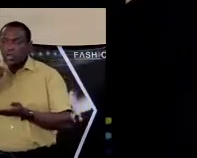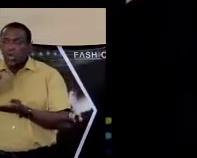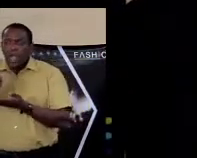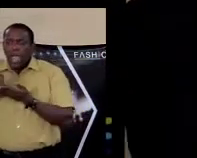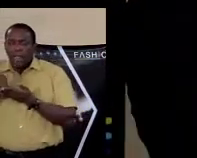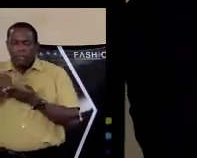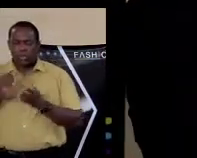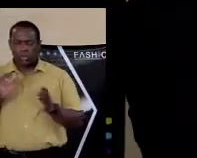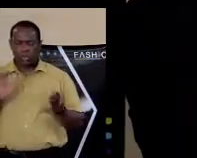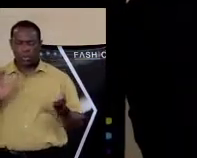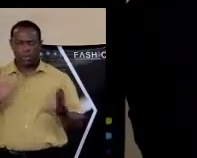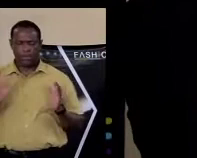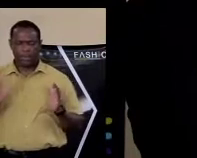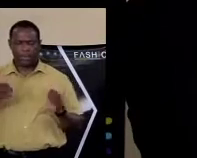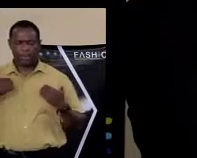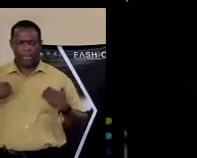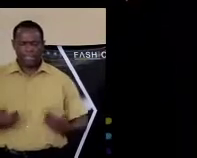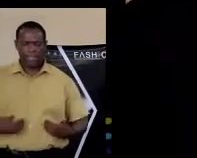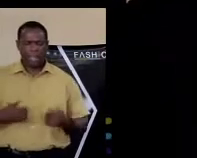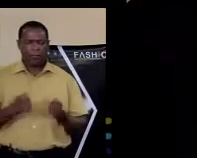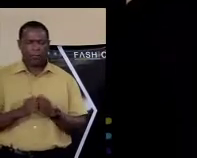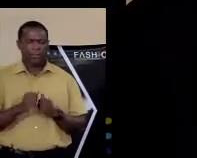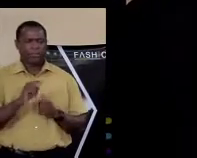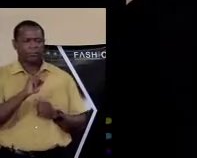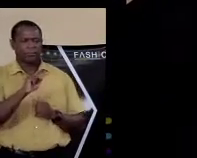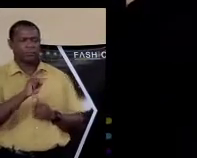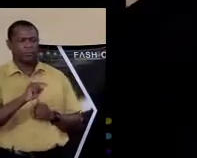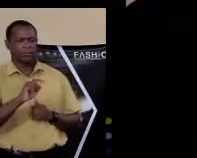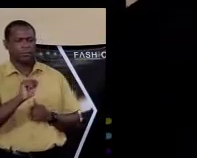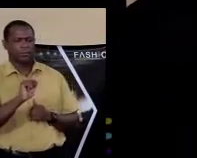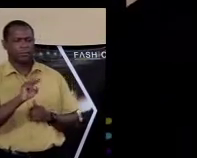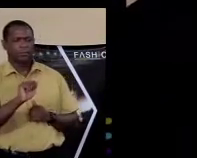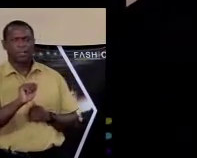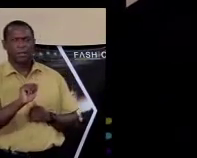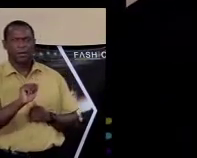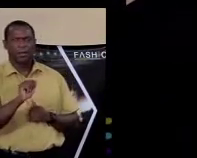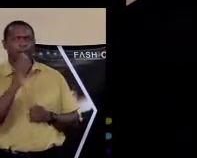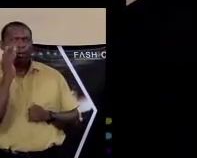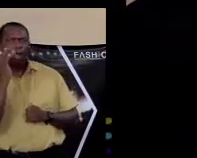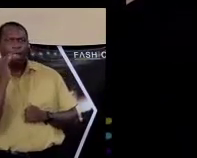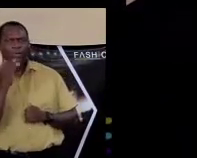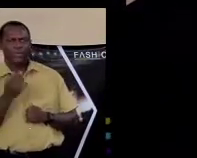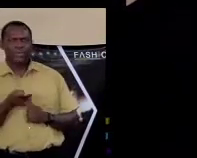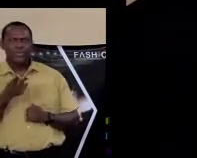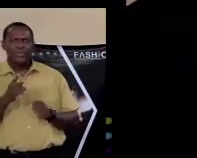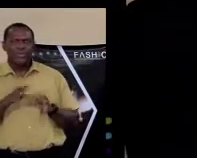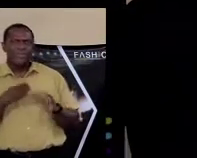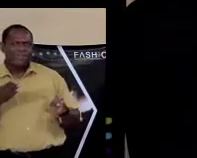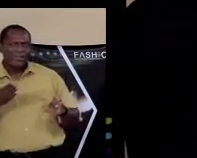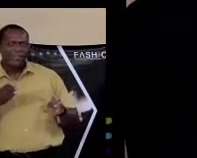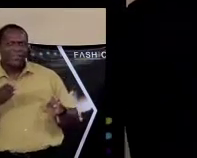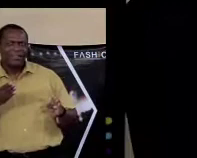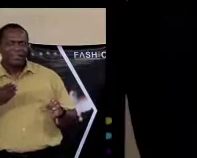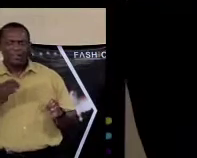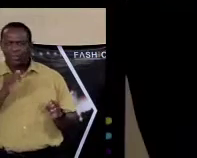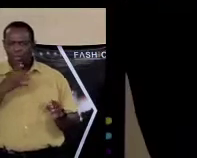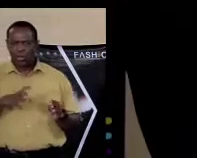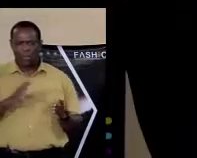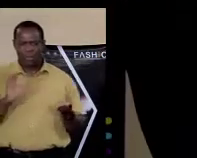with Zara. Yeah? Because they're two different things. It's important that we don't compare apples with